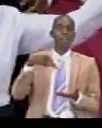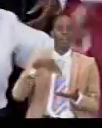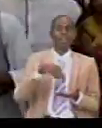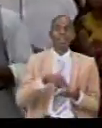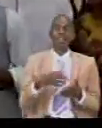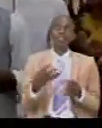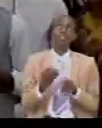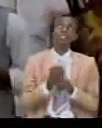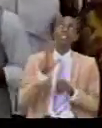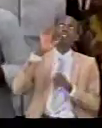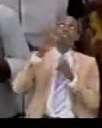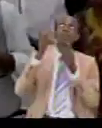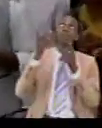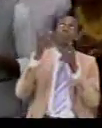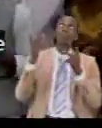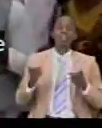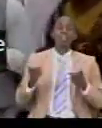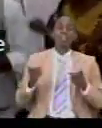arise.